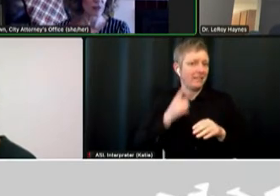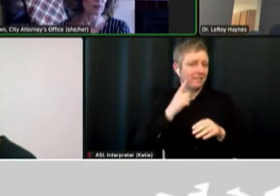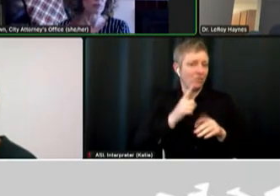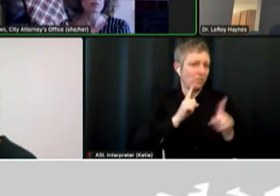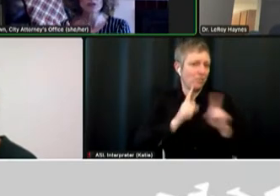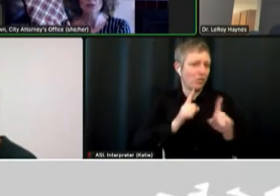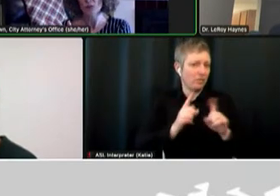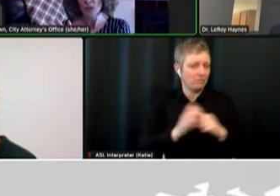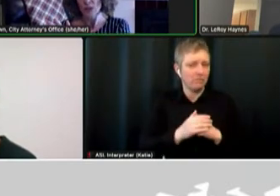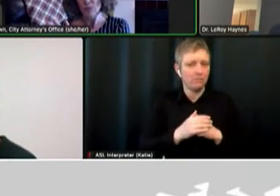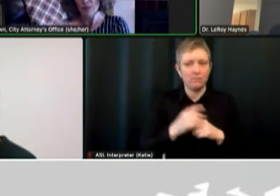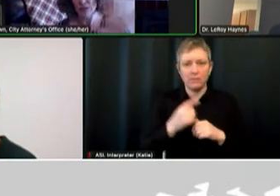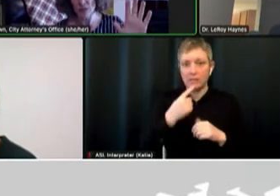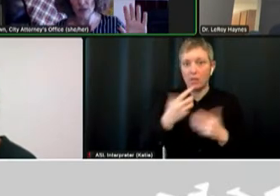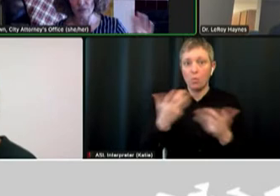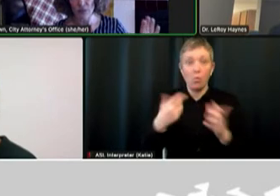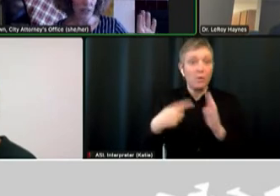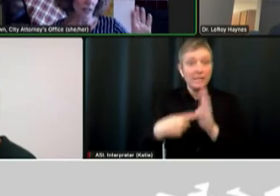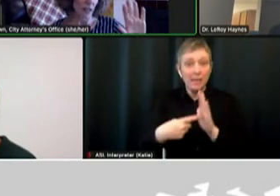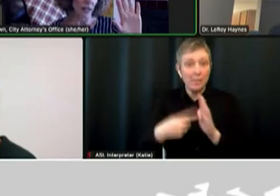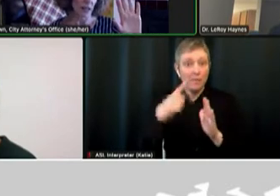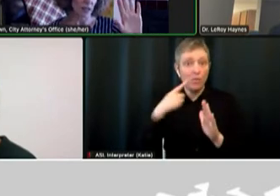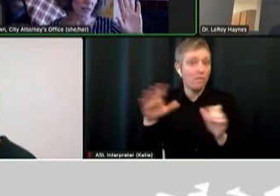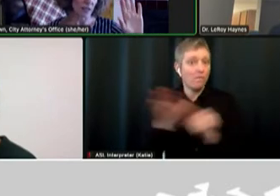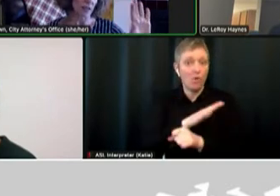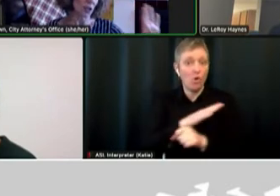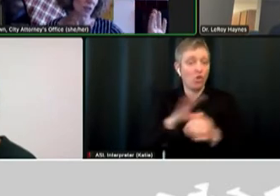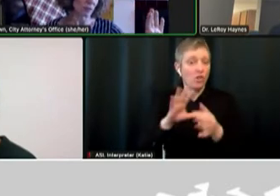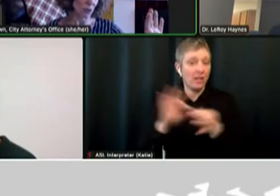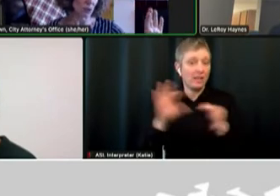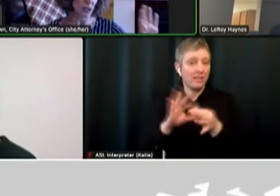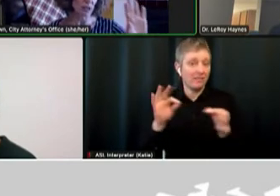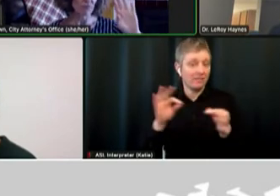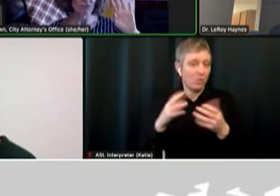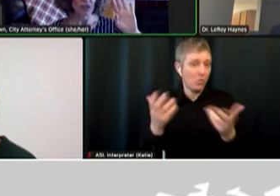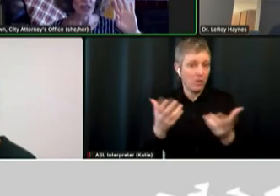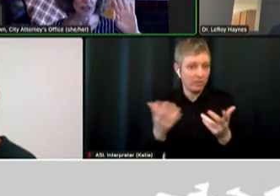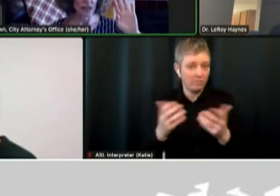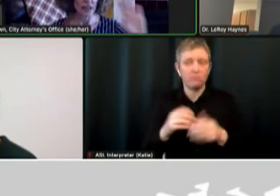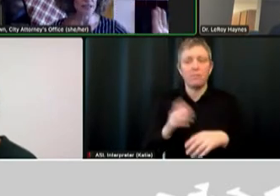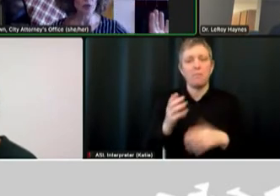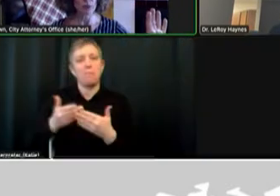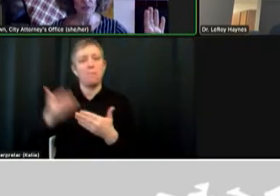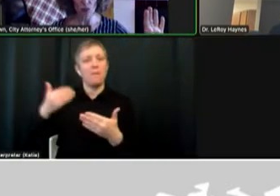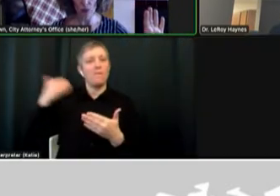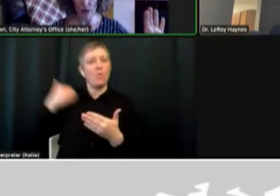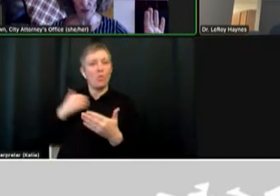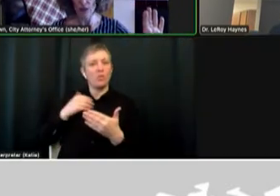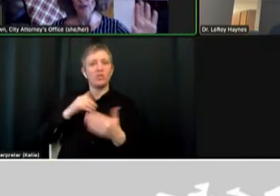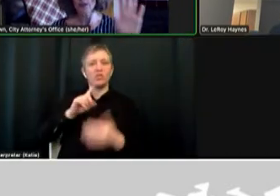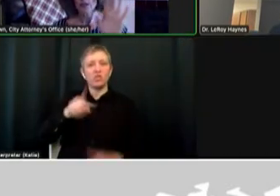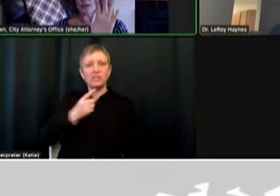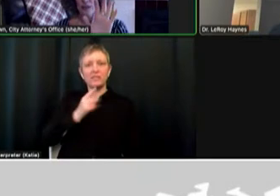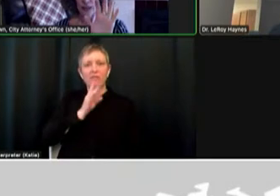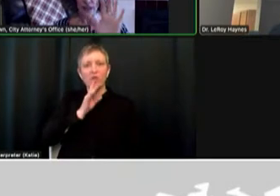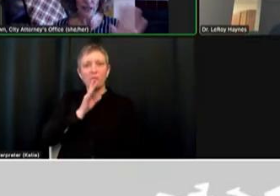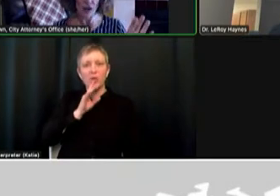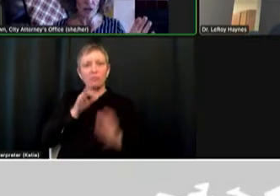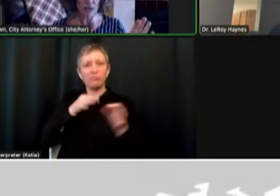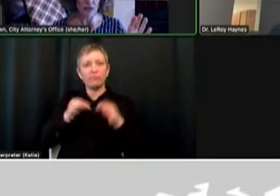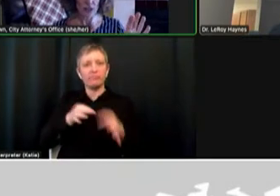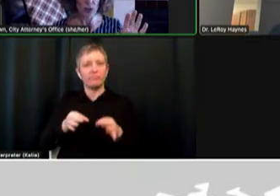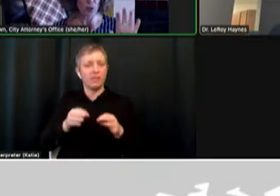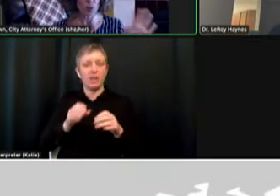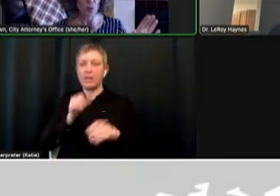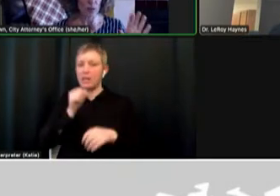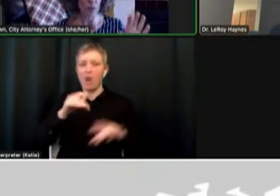be. So previously, the full and candid account has occurred verbally and it has not been recorded. And I call